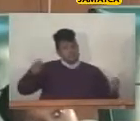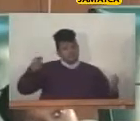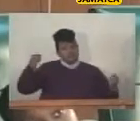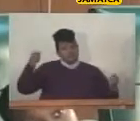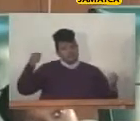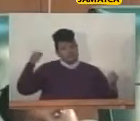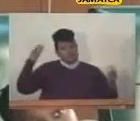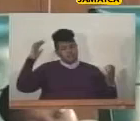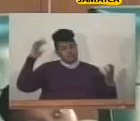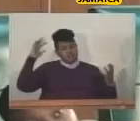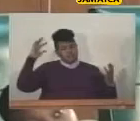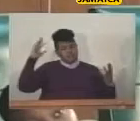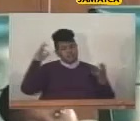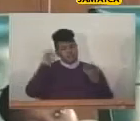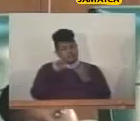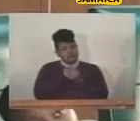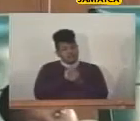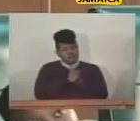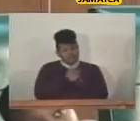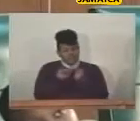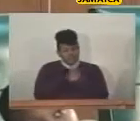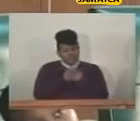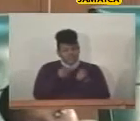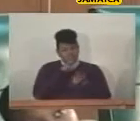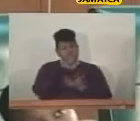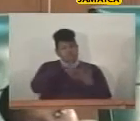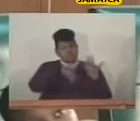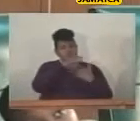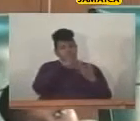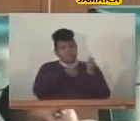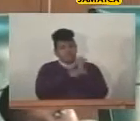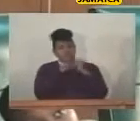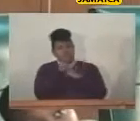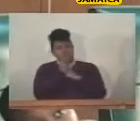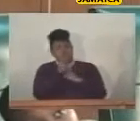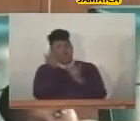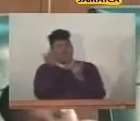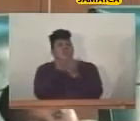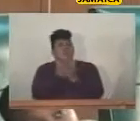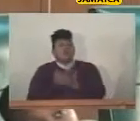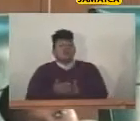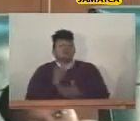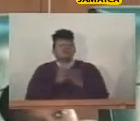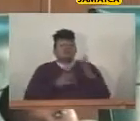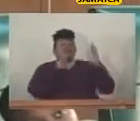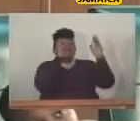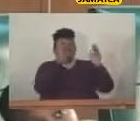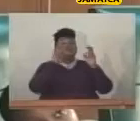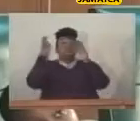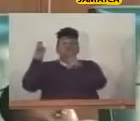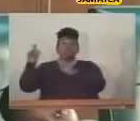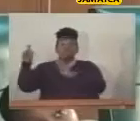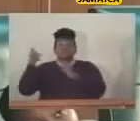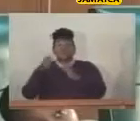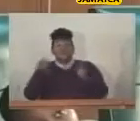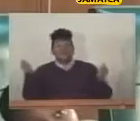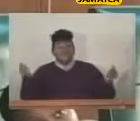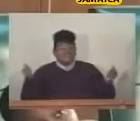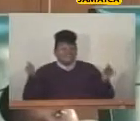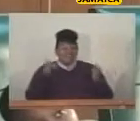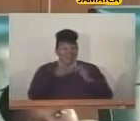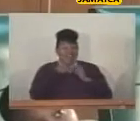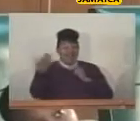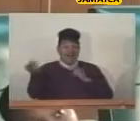in terms of social infrastructure and the fact that some of the issues that should have been addressed